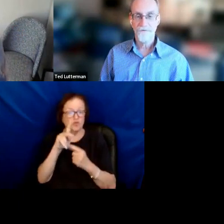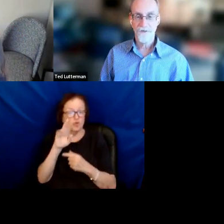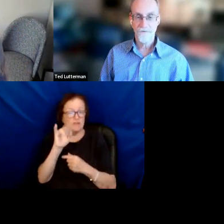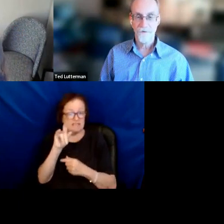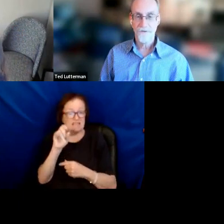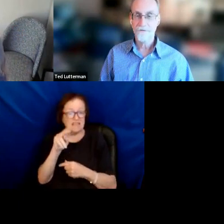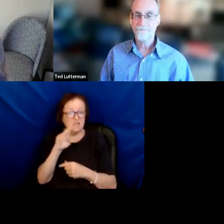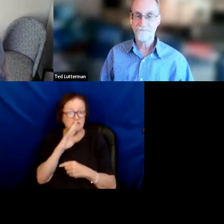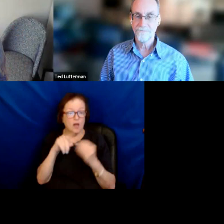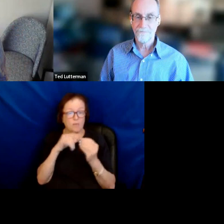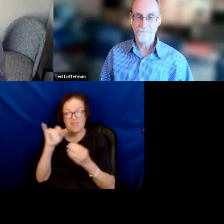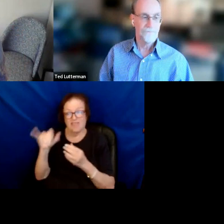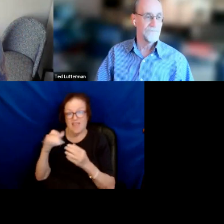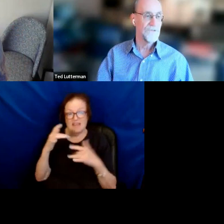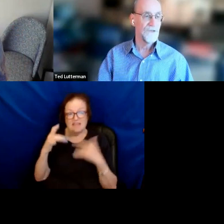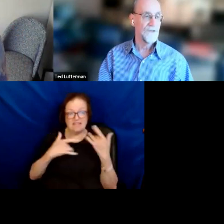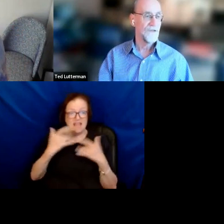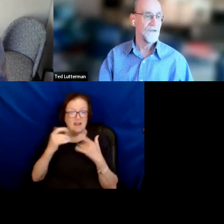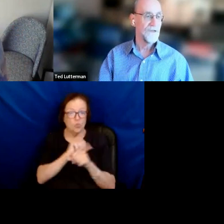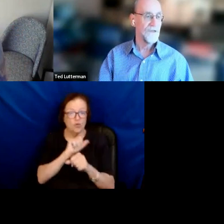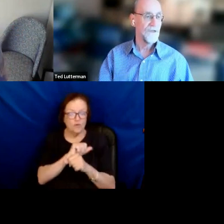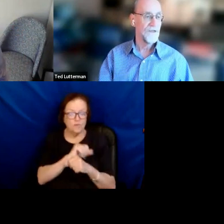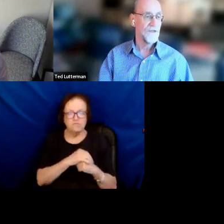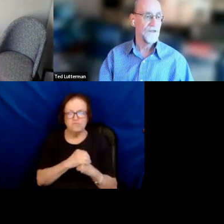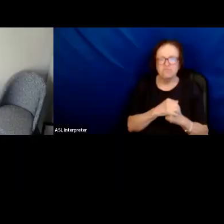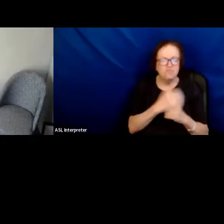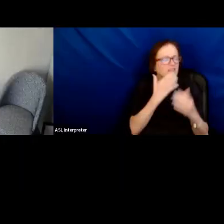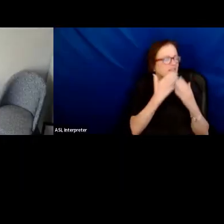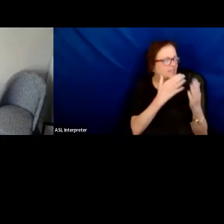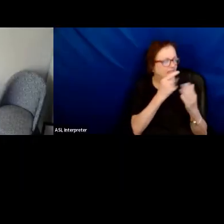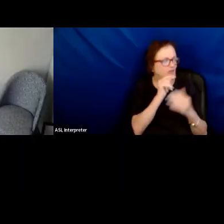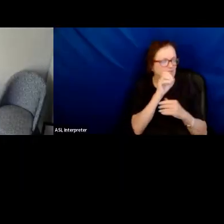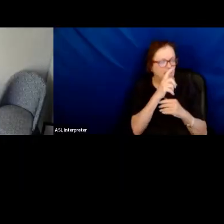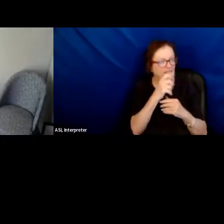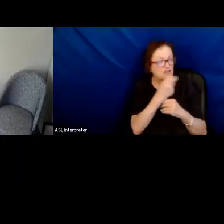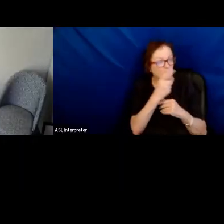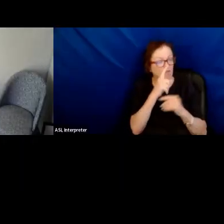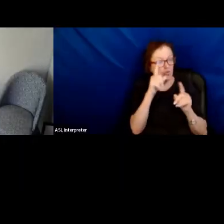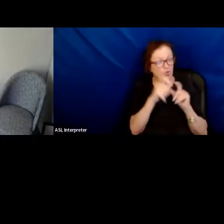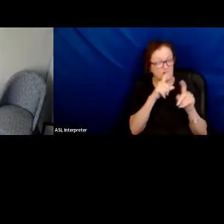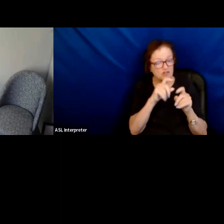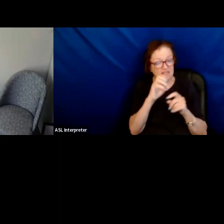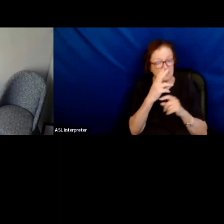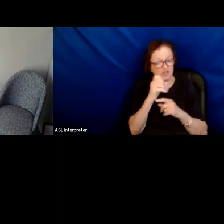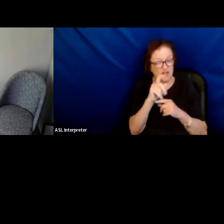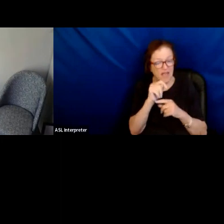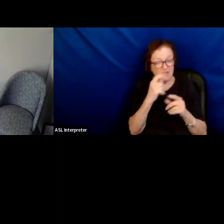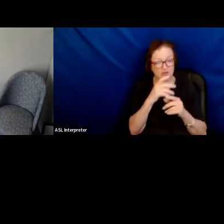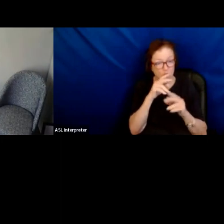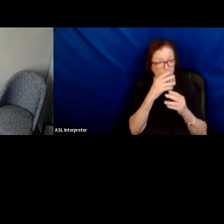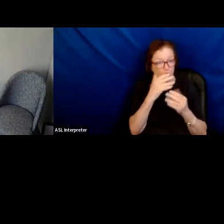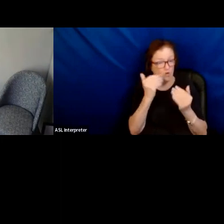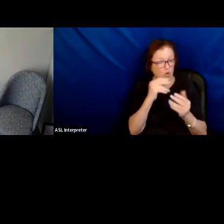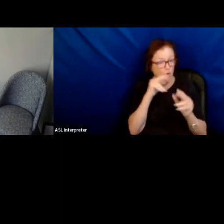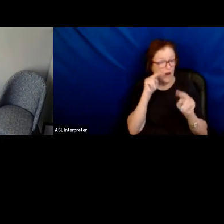about this exciting work. Great, thank you, Ted. Ted, there's a couple questions in chat, so I might ask you to take a look and see if you can